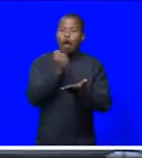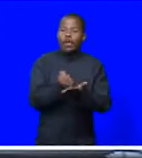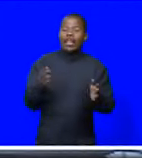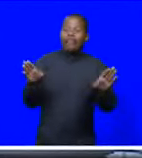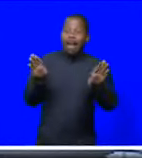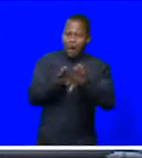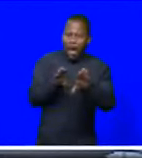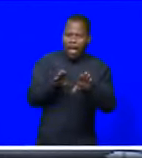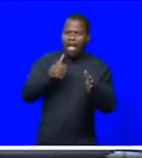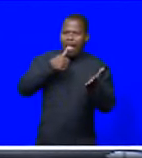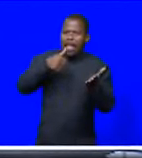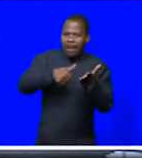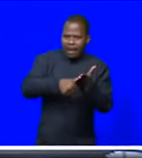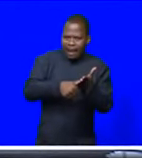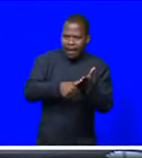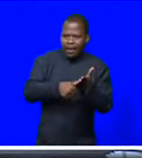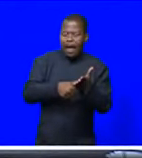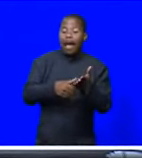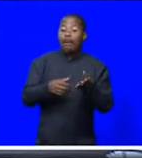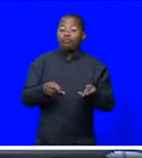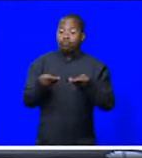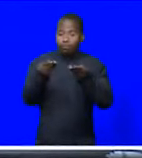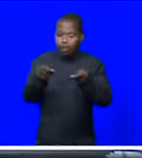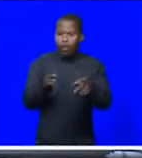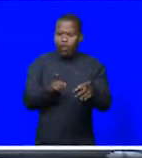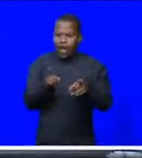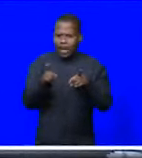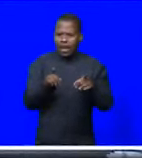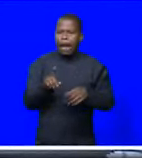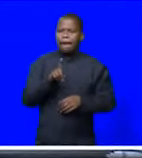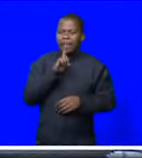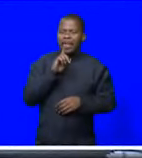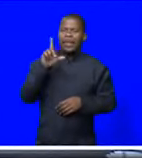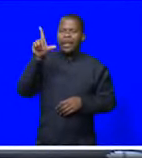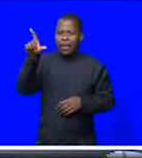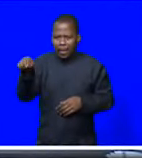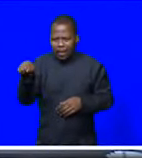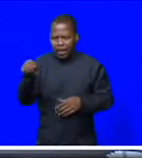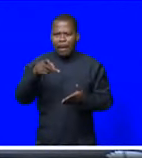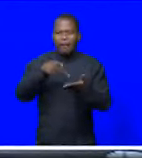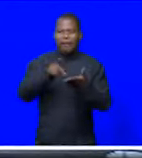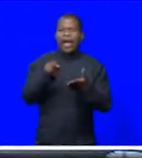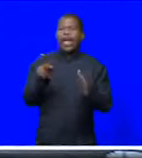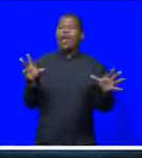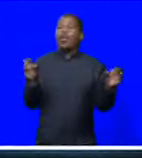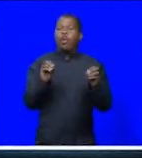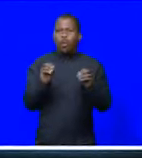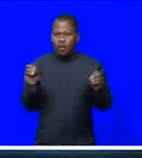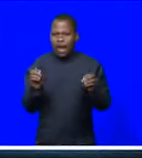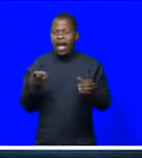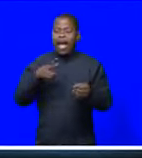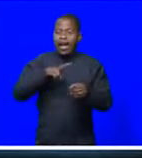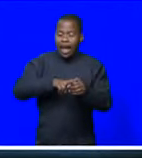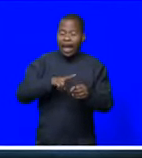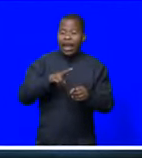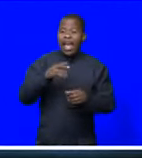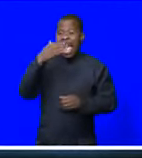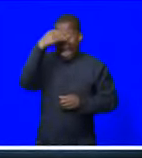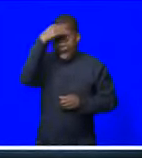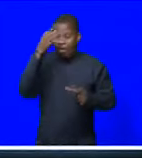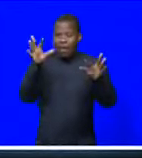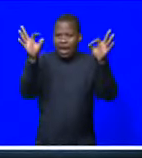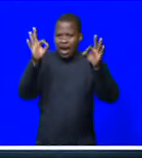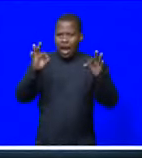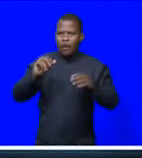was saved on the company's director, but it disappeared after receiving it, and the matter is still with the AG's